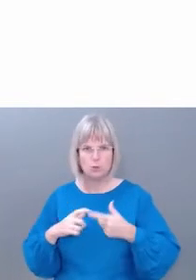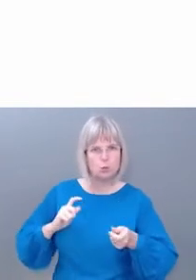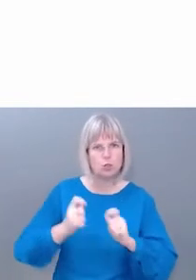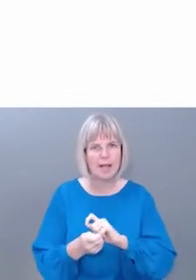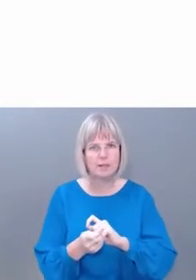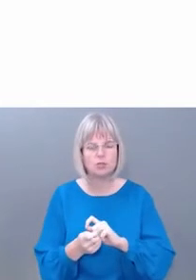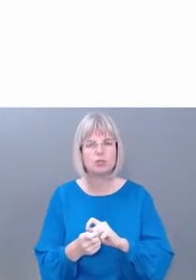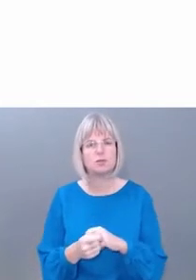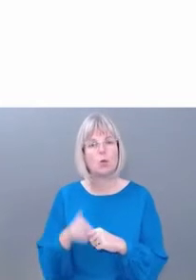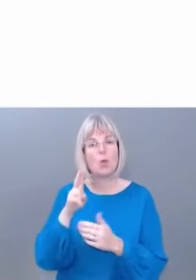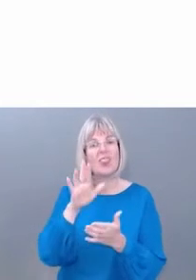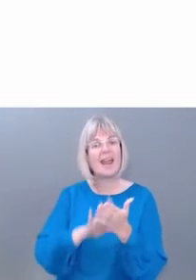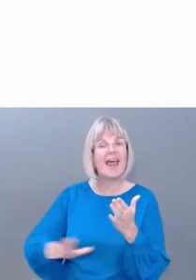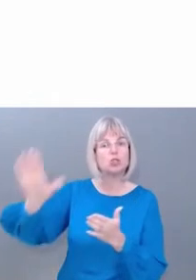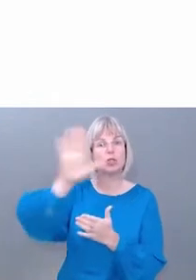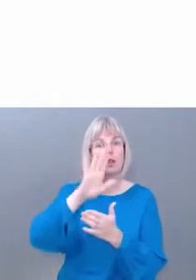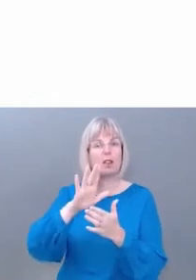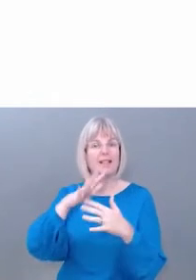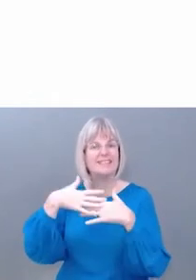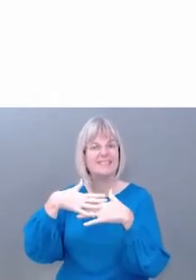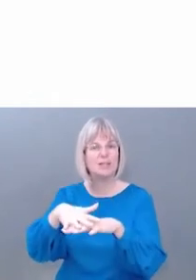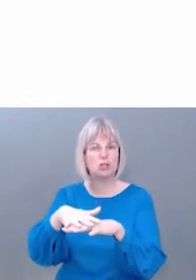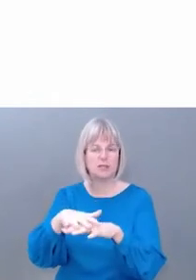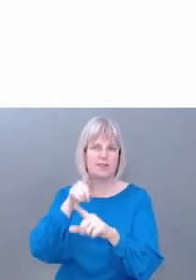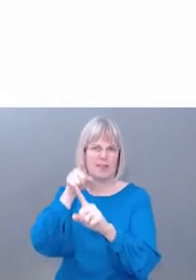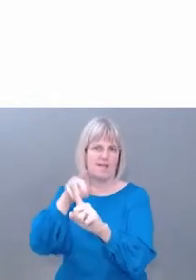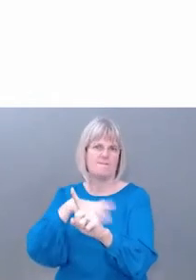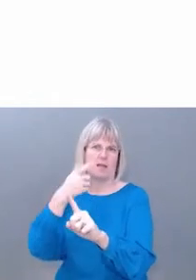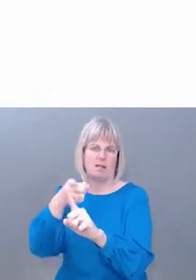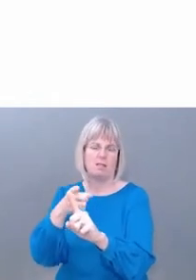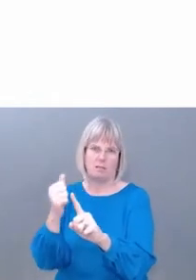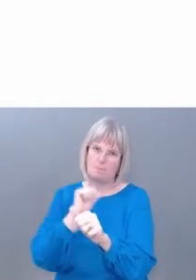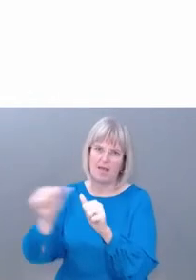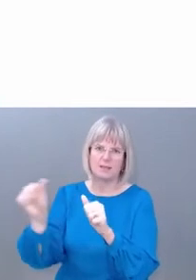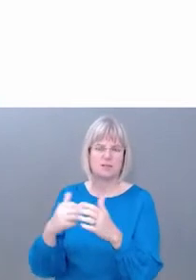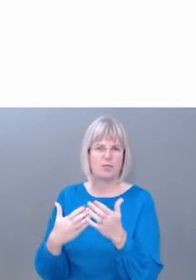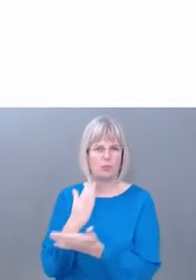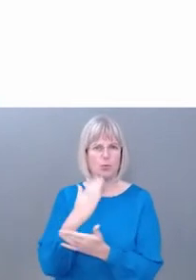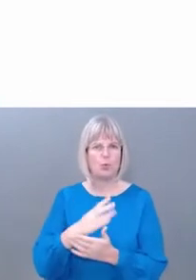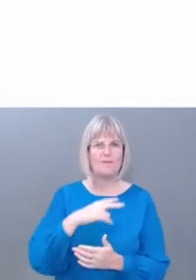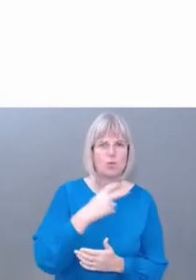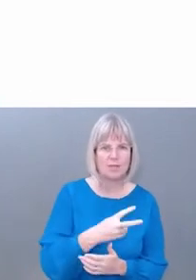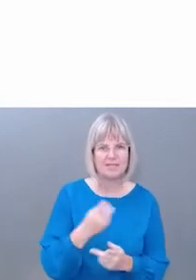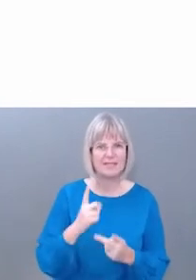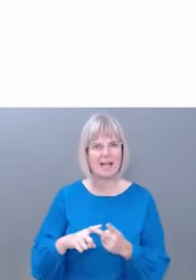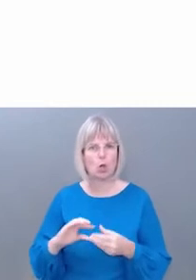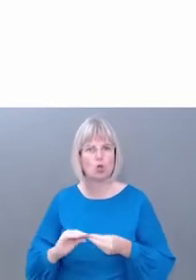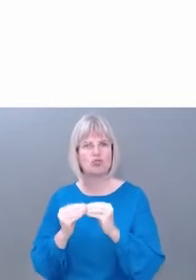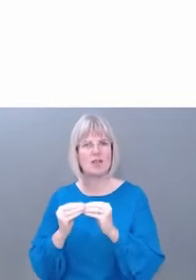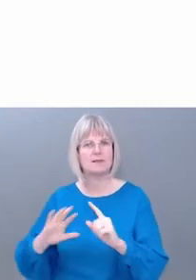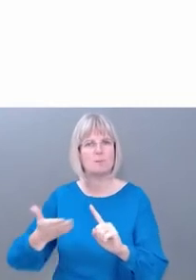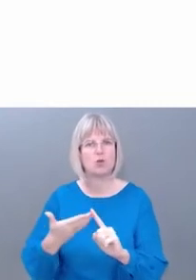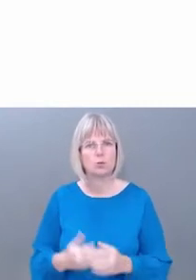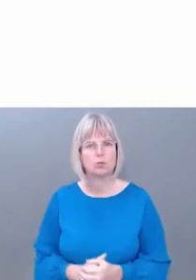that this is best done through service user voices, but also creative approaches. The grants programme we're really proud